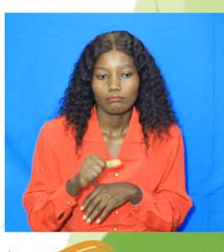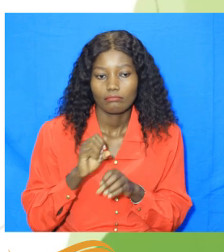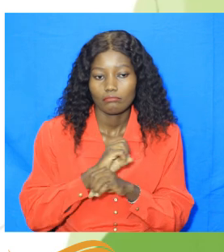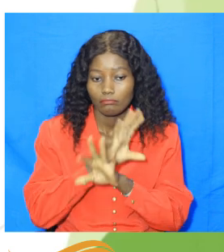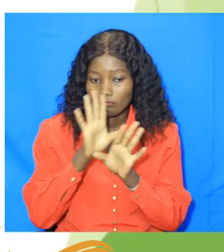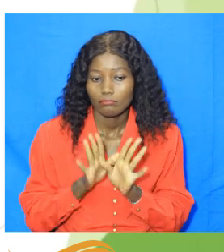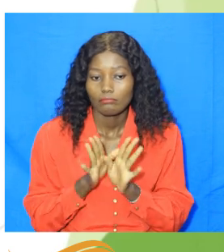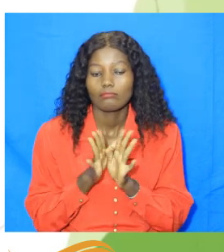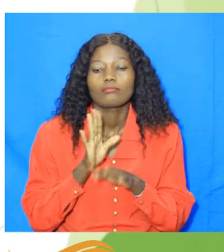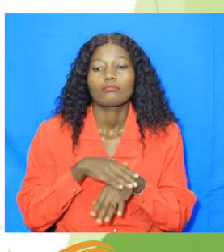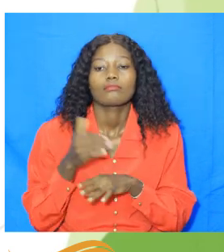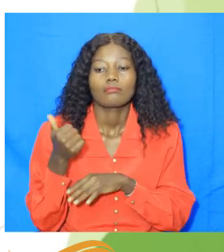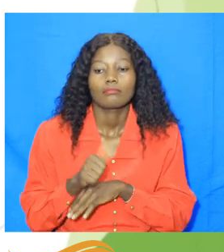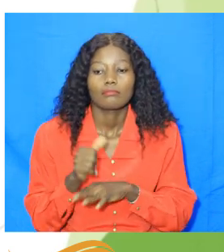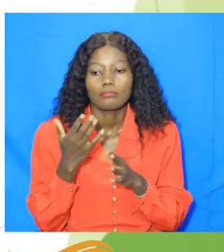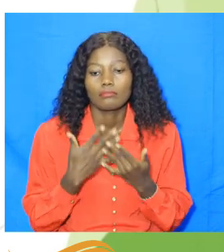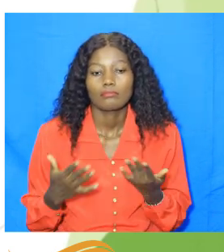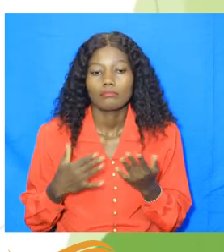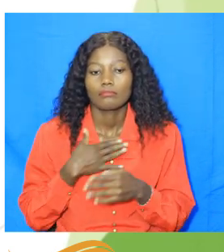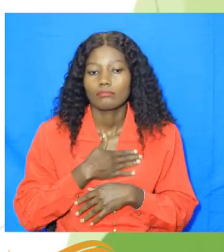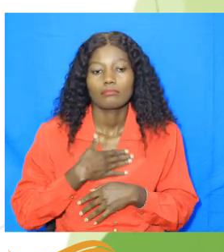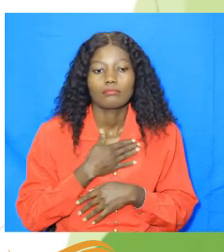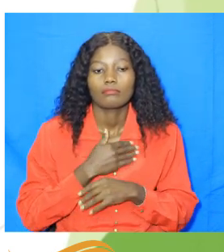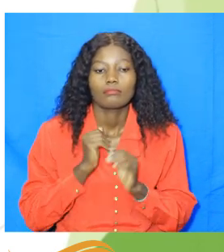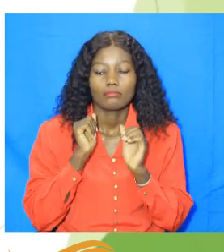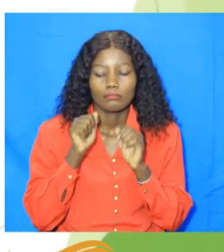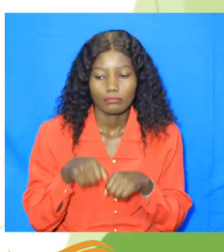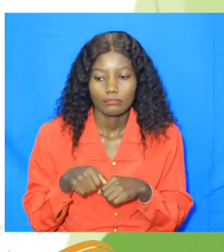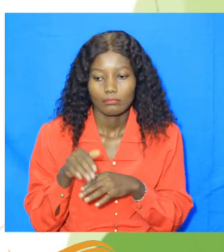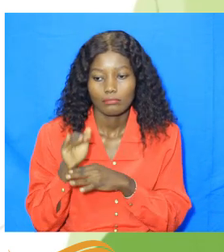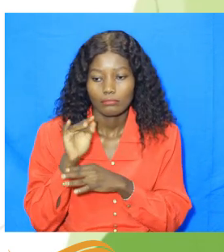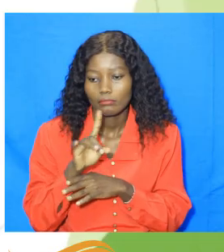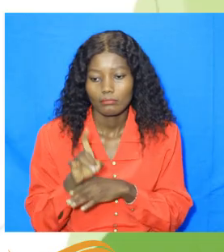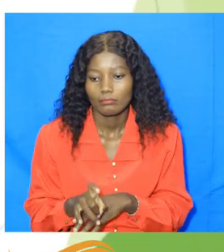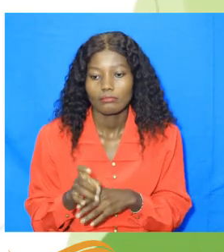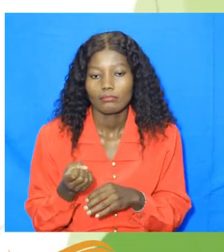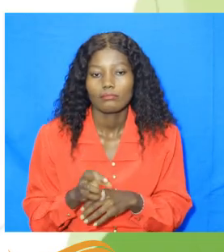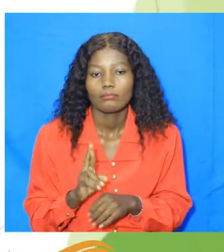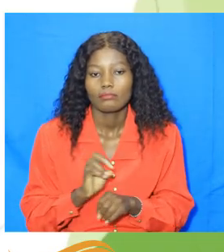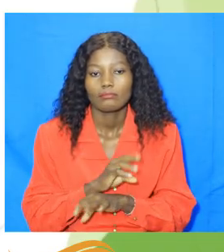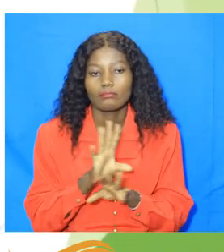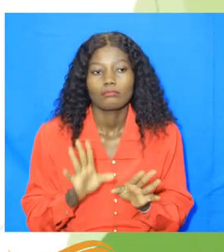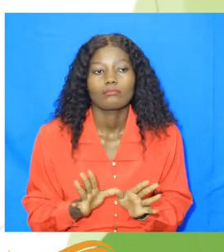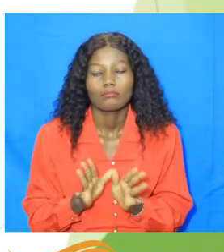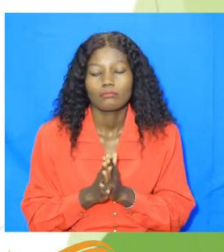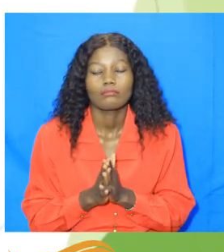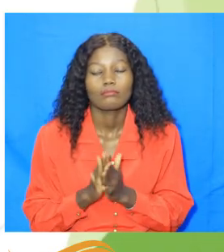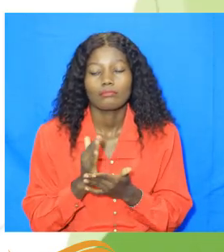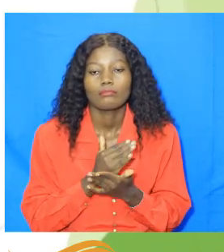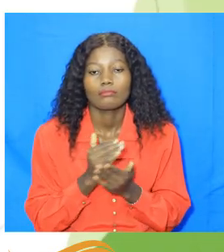on anything, please, you can unmute, then we can share